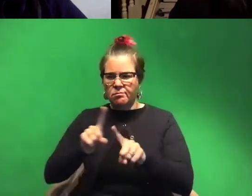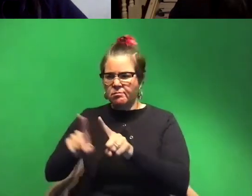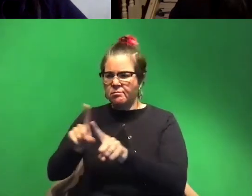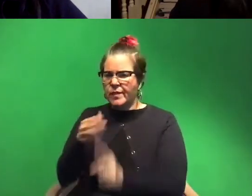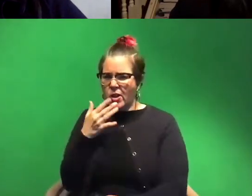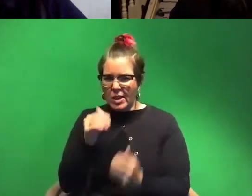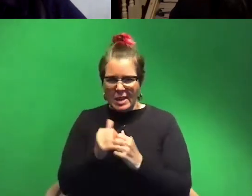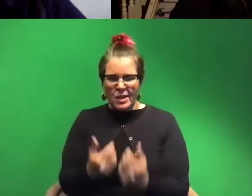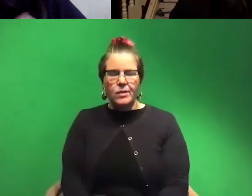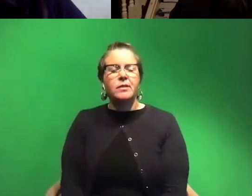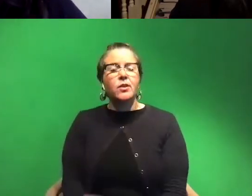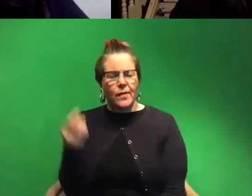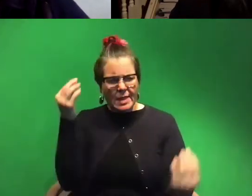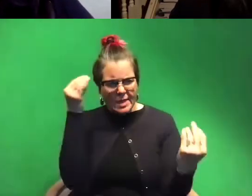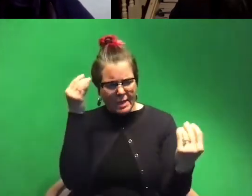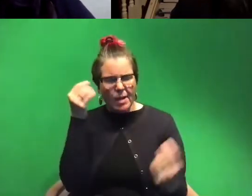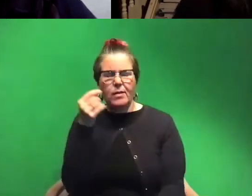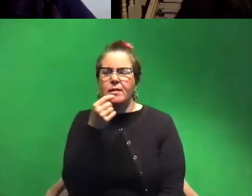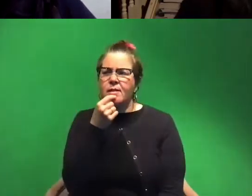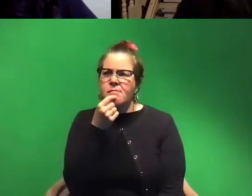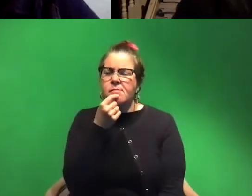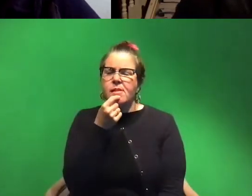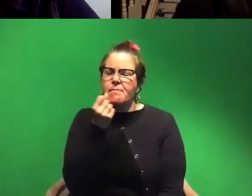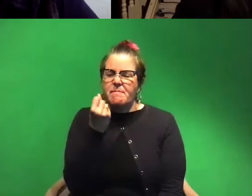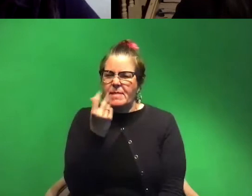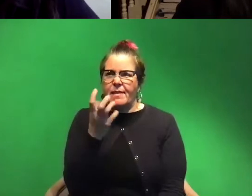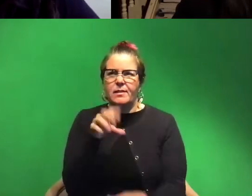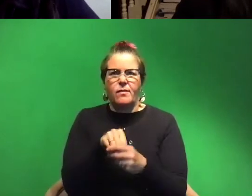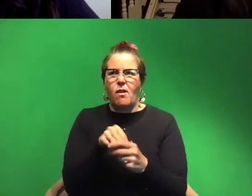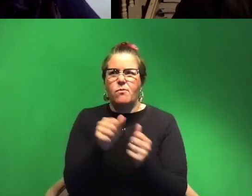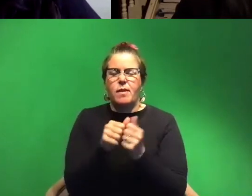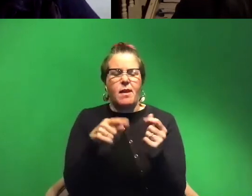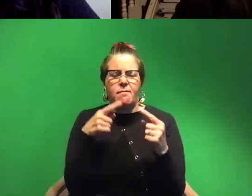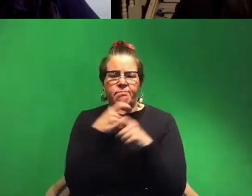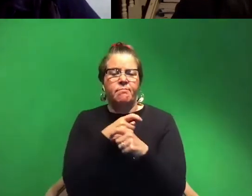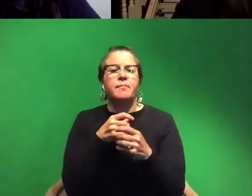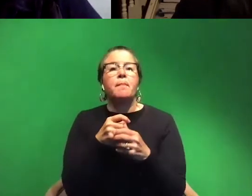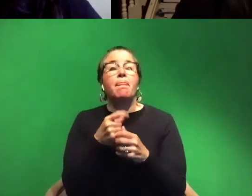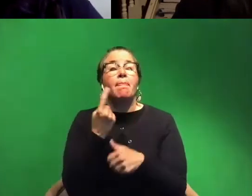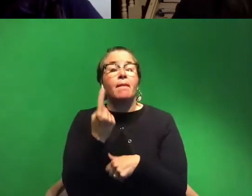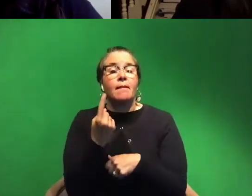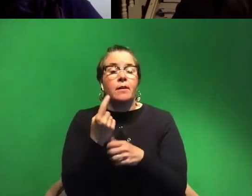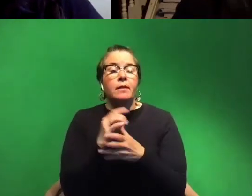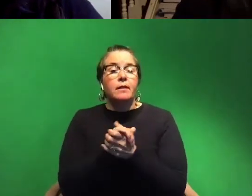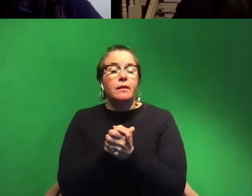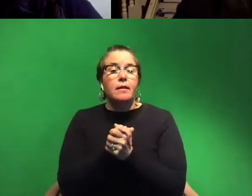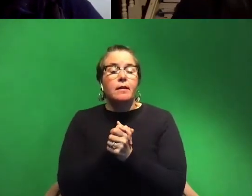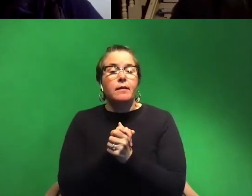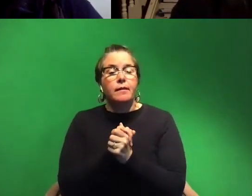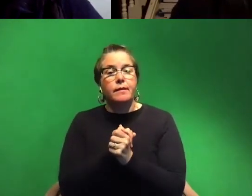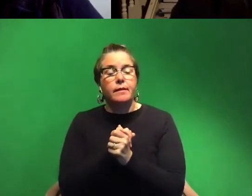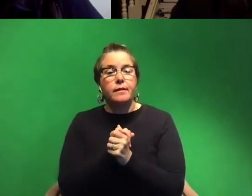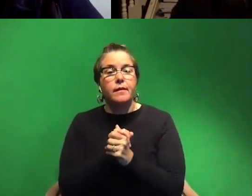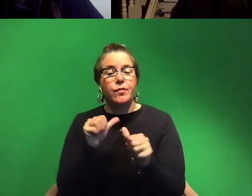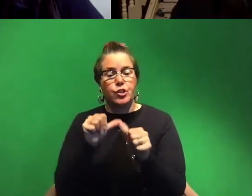there's something for you guys to think about, and there's a lot of things about that. So one of those things is that the shape of